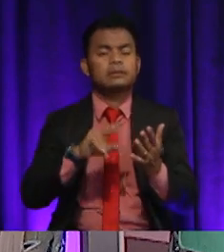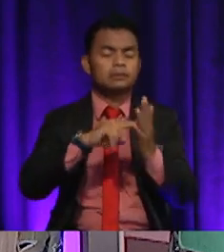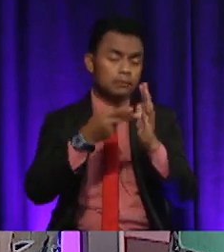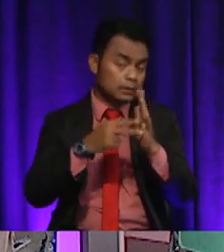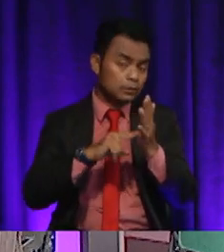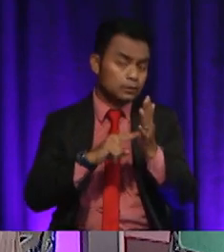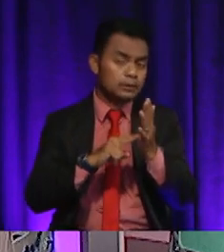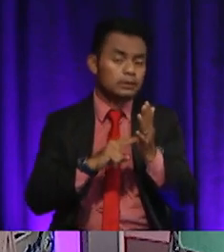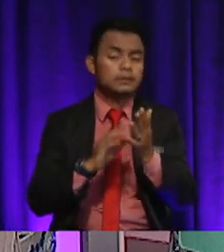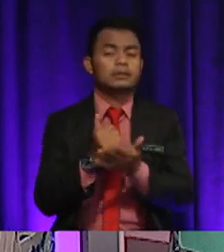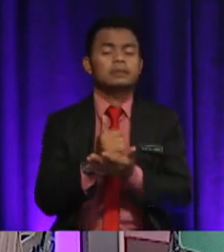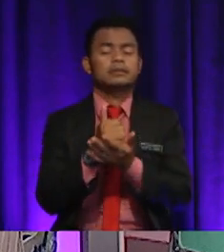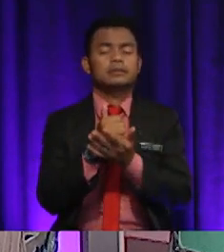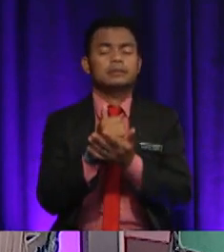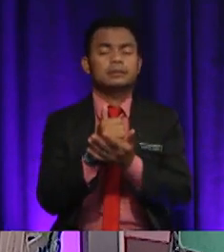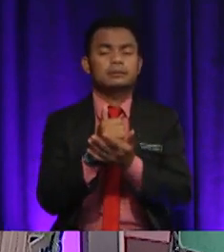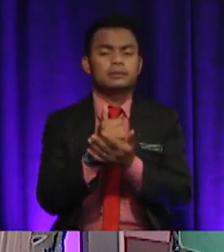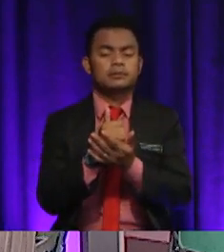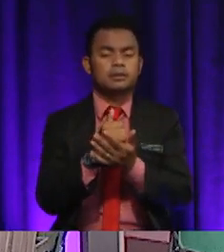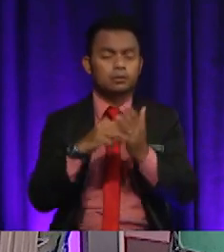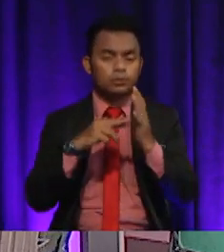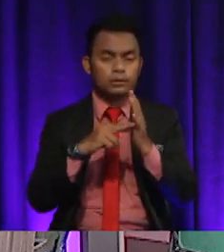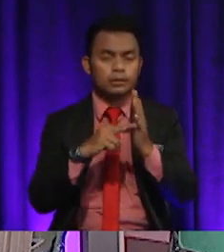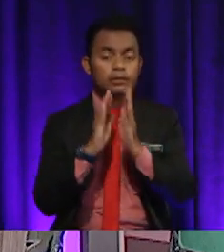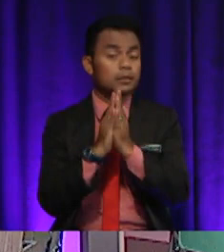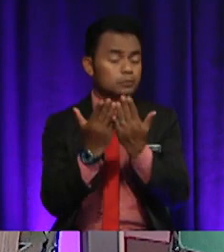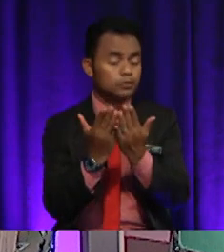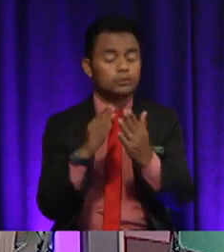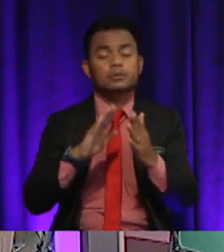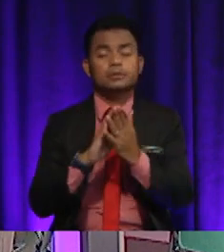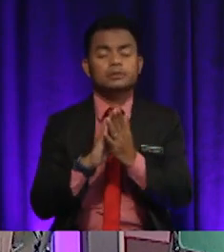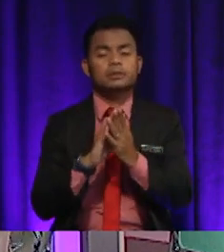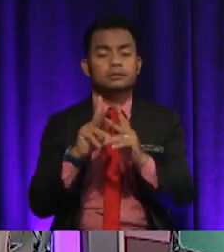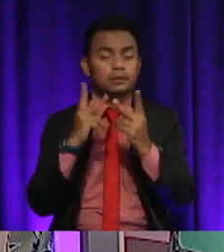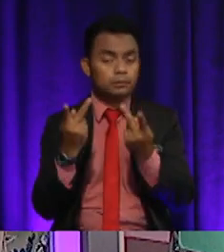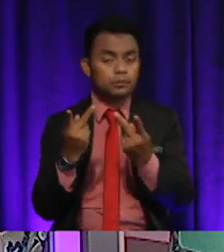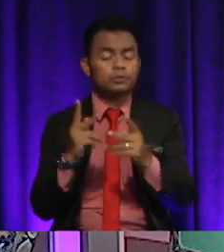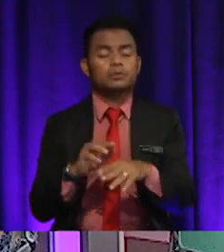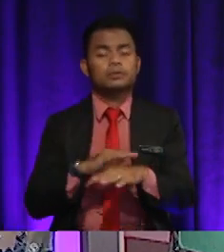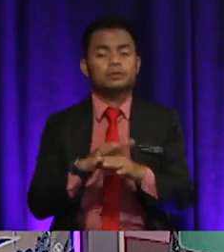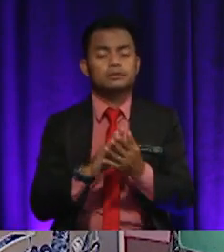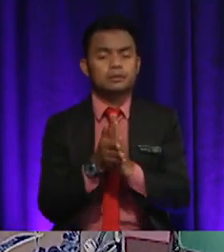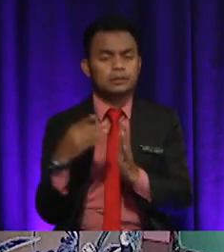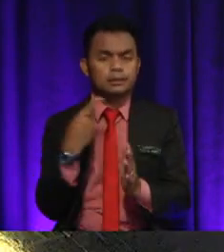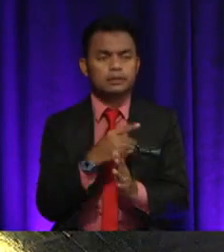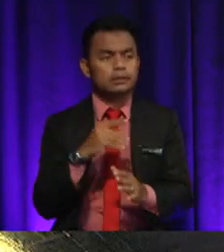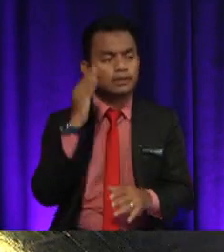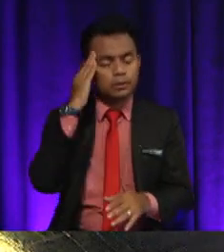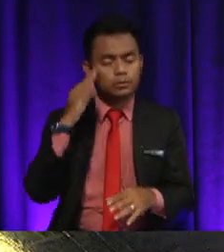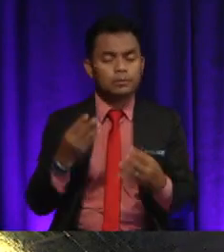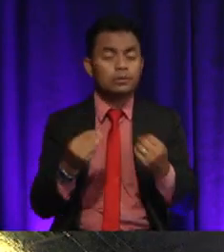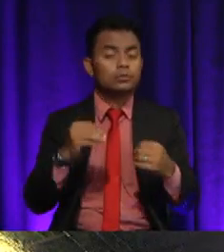So the dictionary helps us answer the questions better. All right. So these